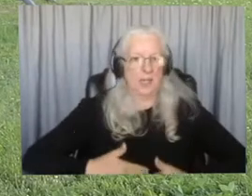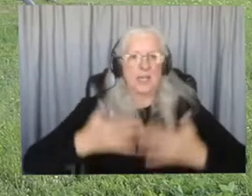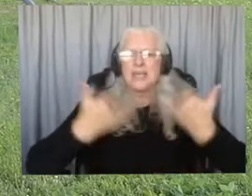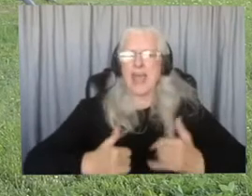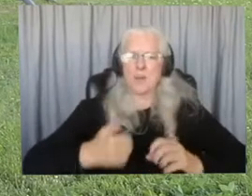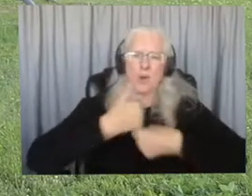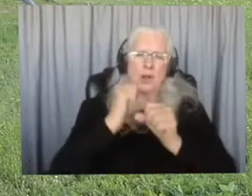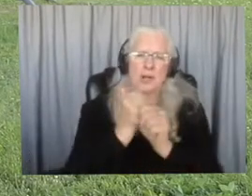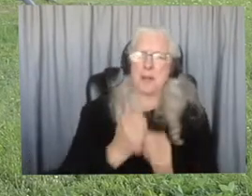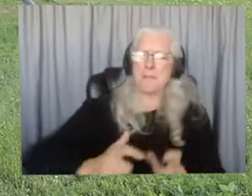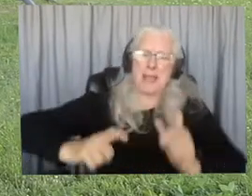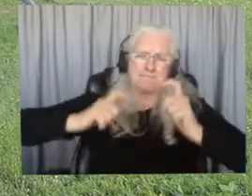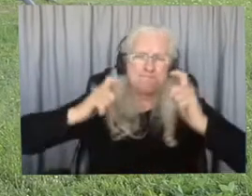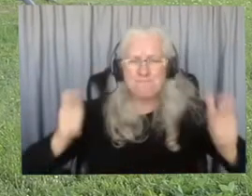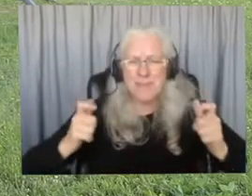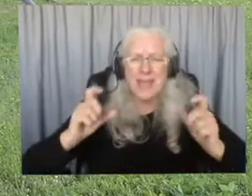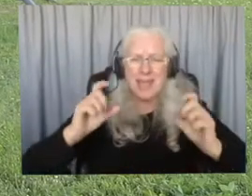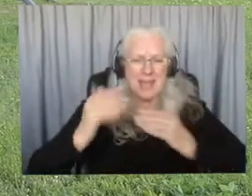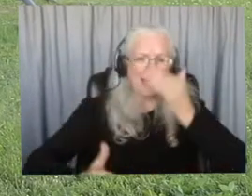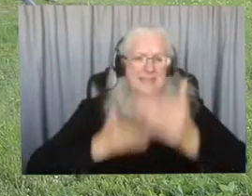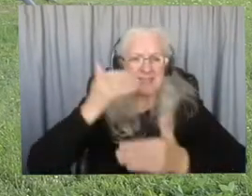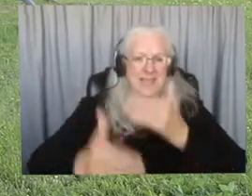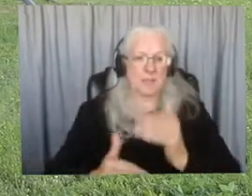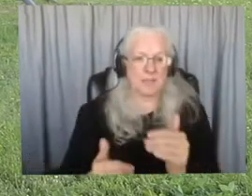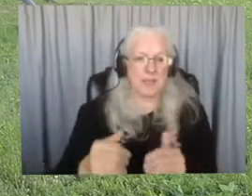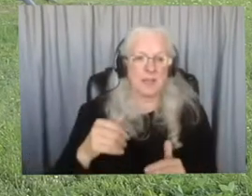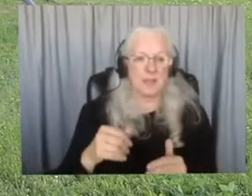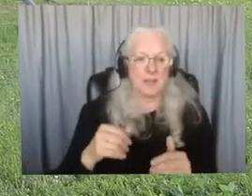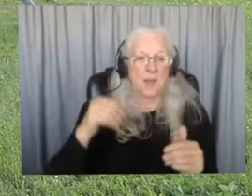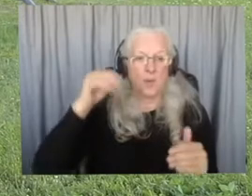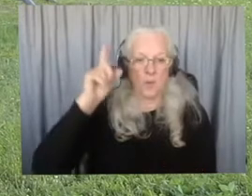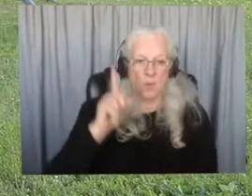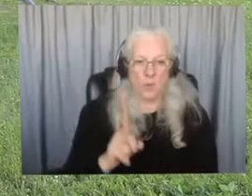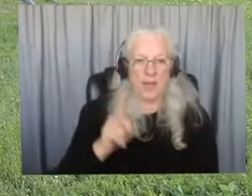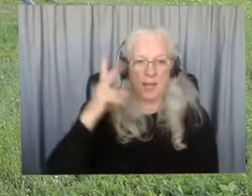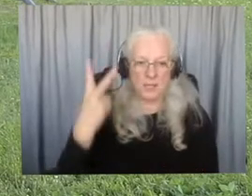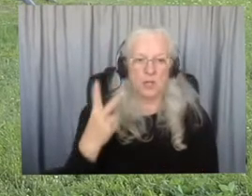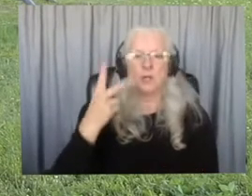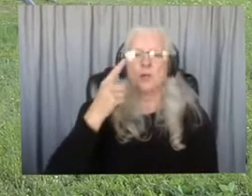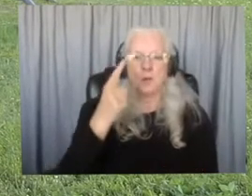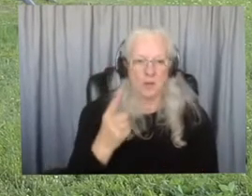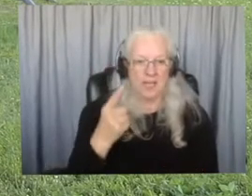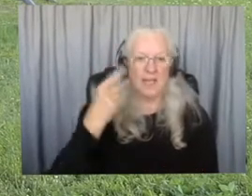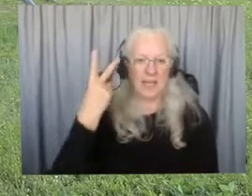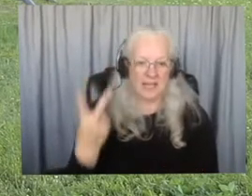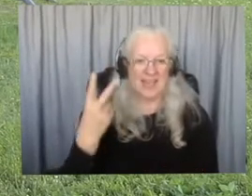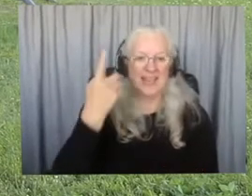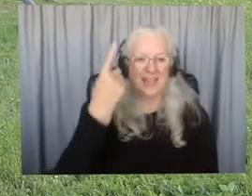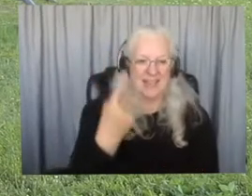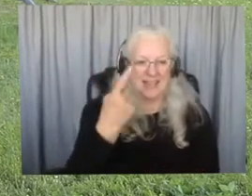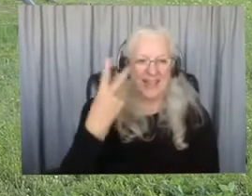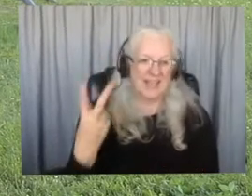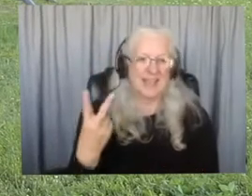possible. And it looks like this. One, two, one, two, one, two,